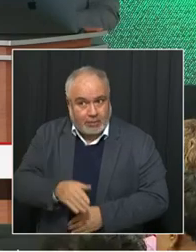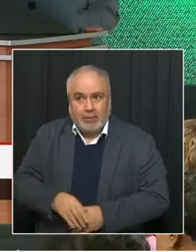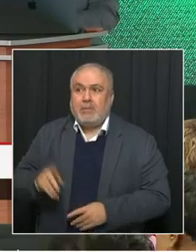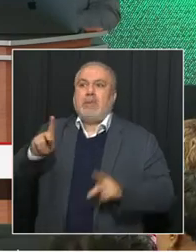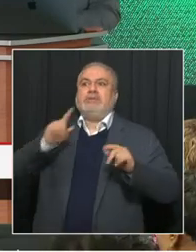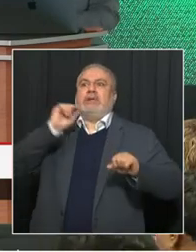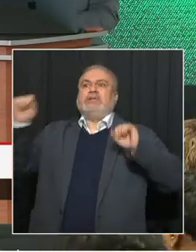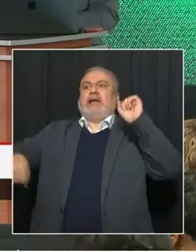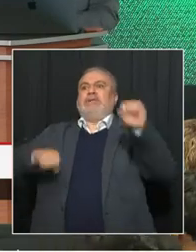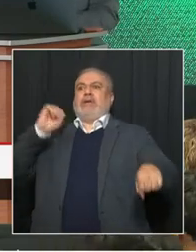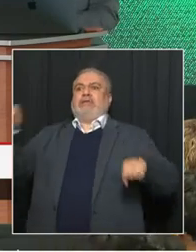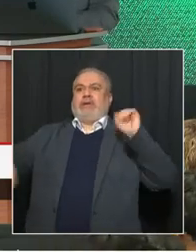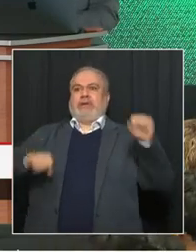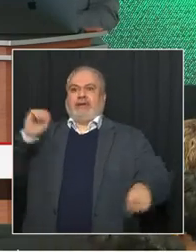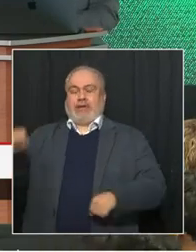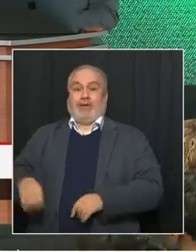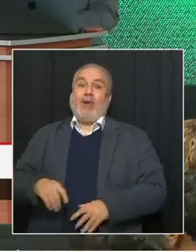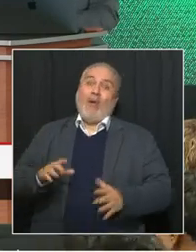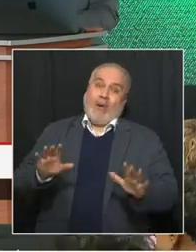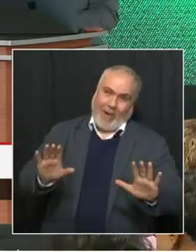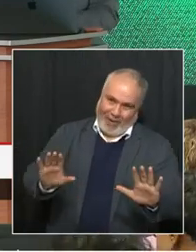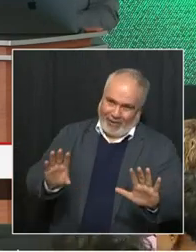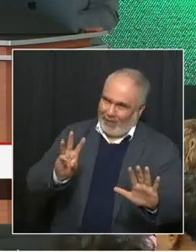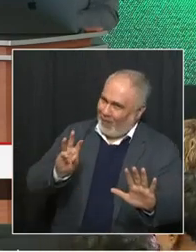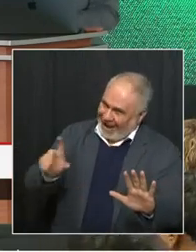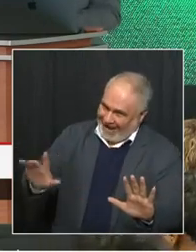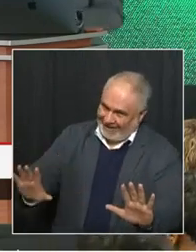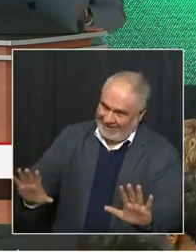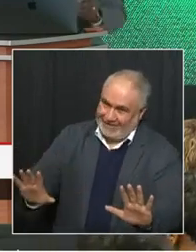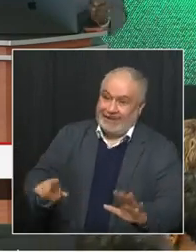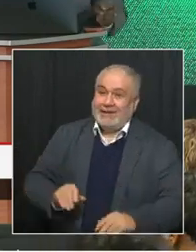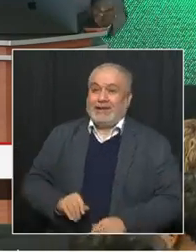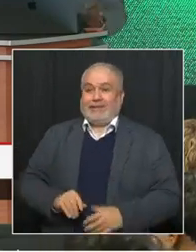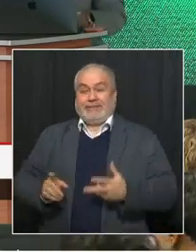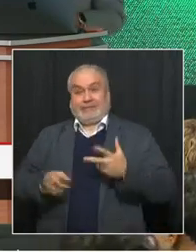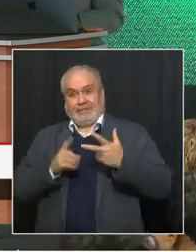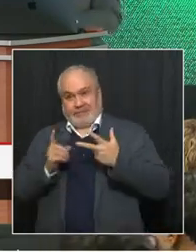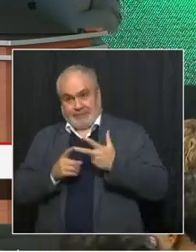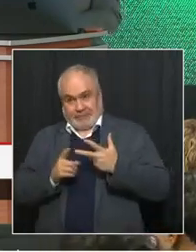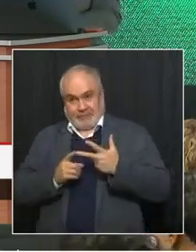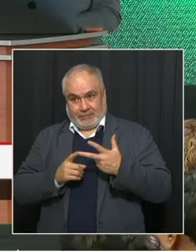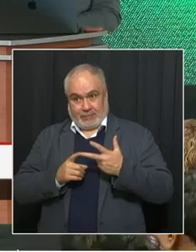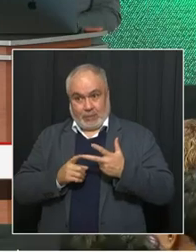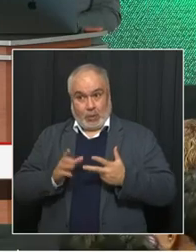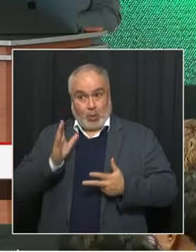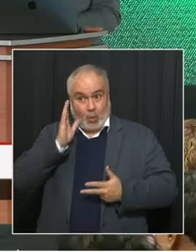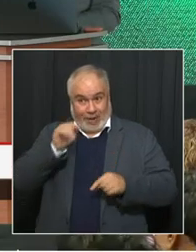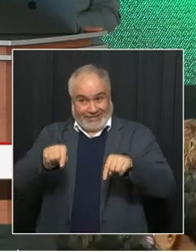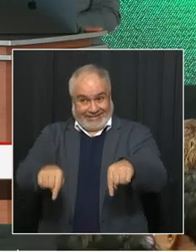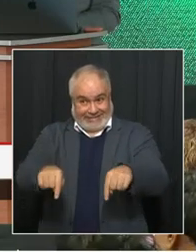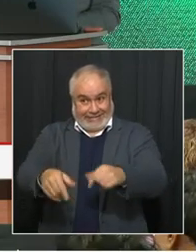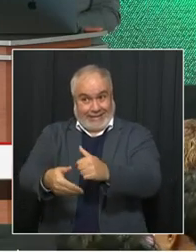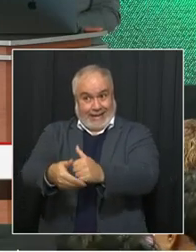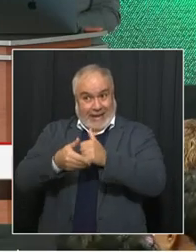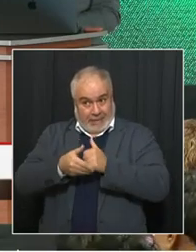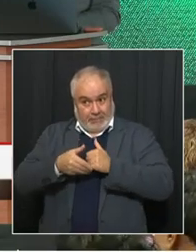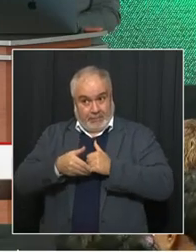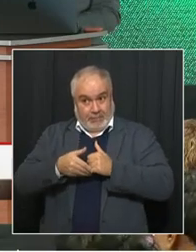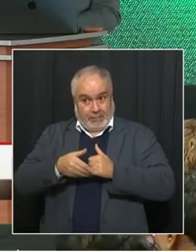maybe. All right? Does this expenditure help me attract jobs or